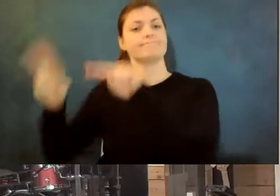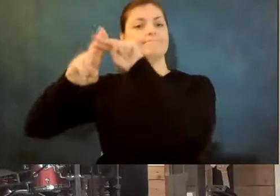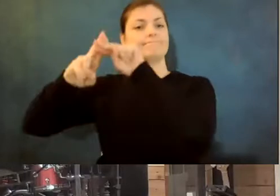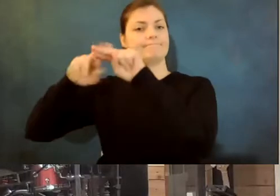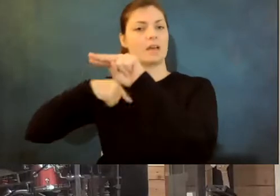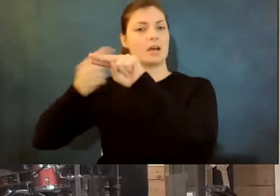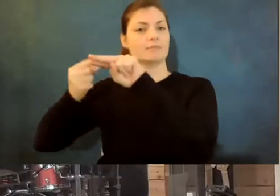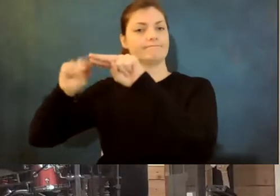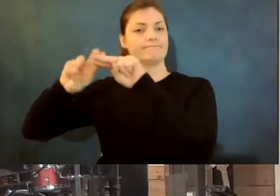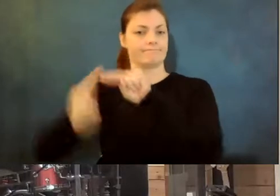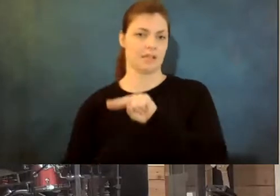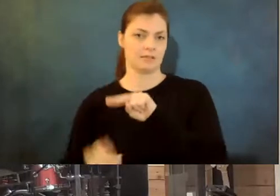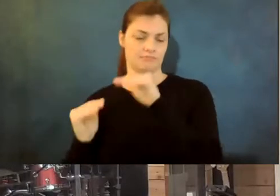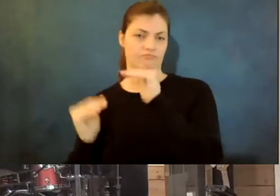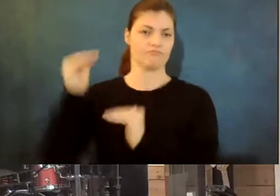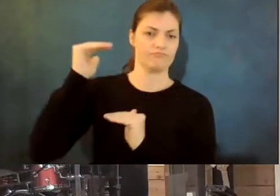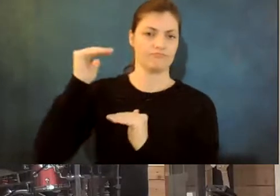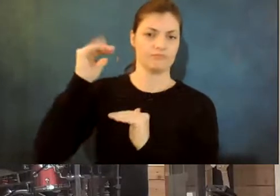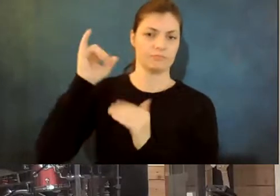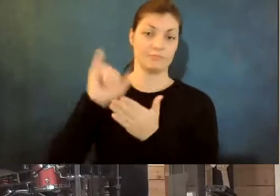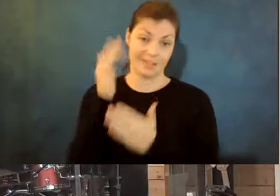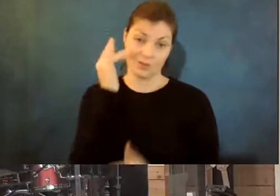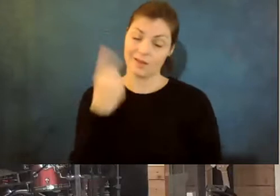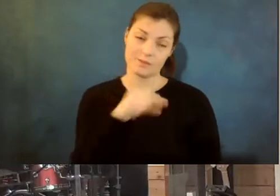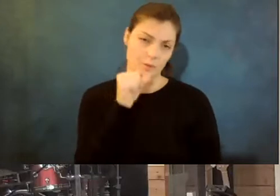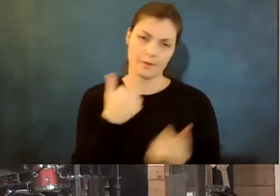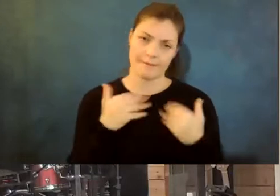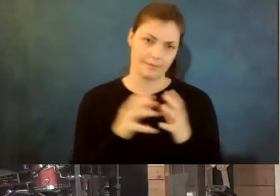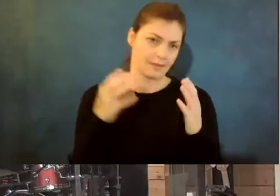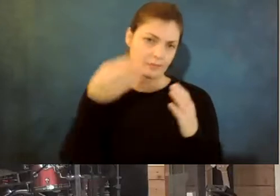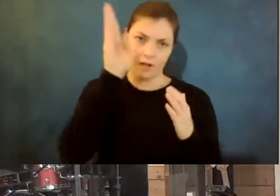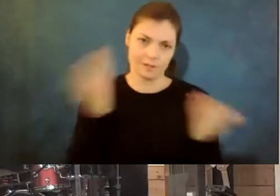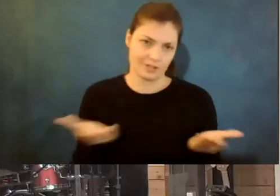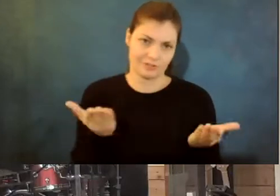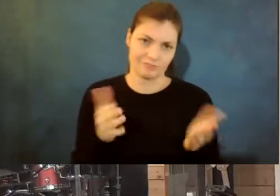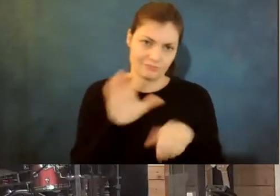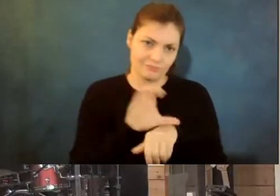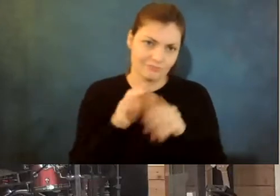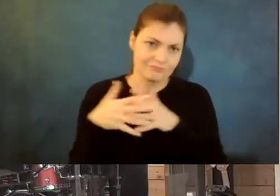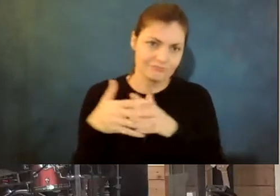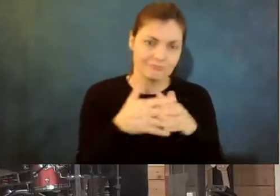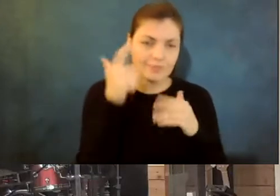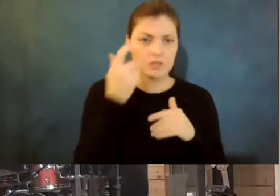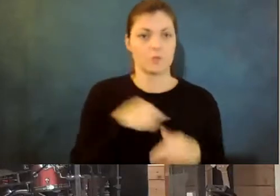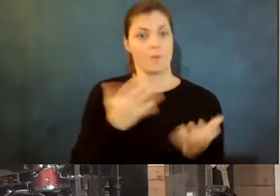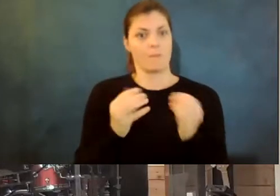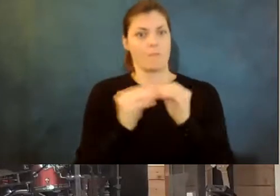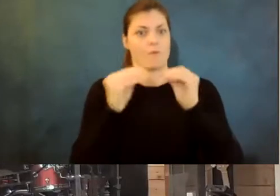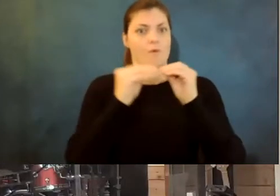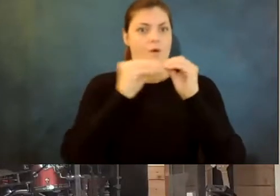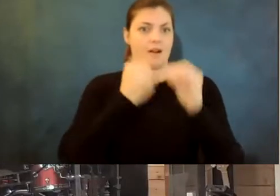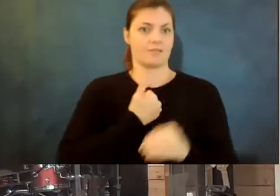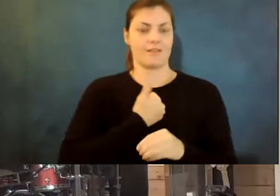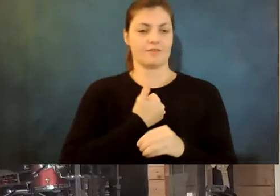must decrease. That's why we don't have more of God in the church in the United States. Because we want more of us than we need of